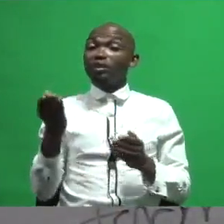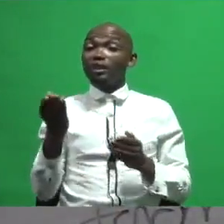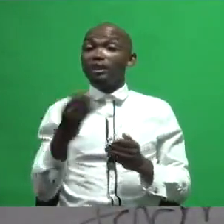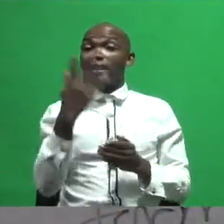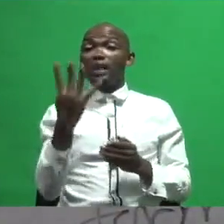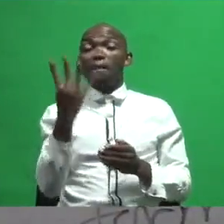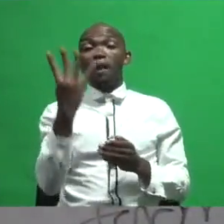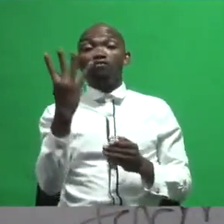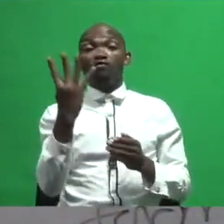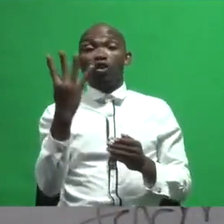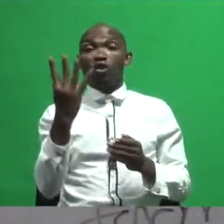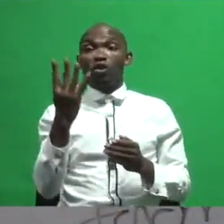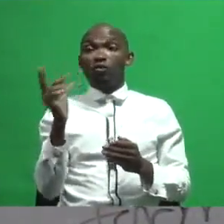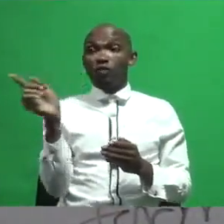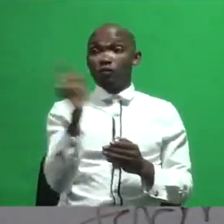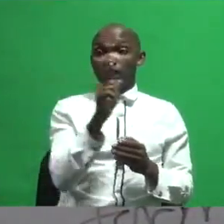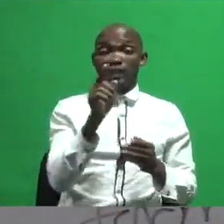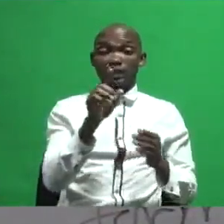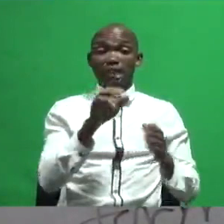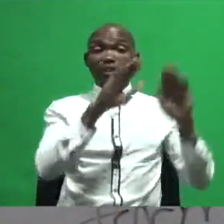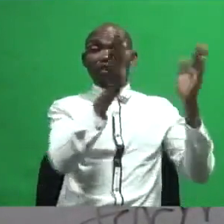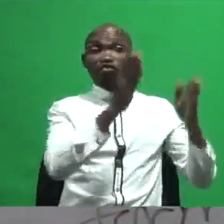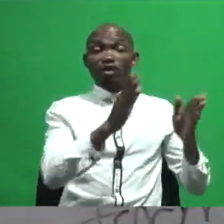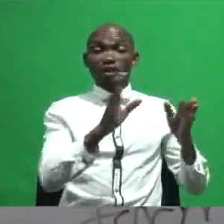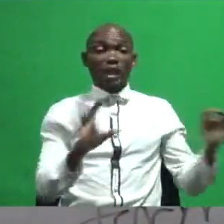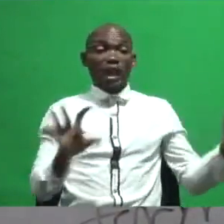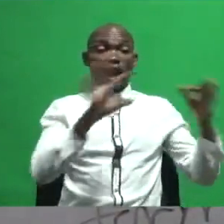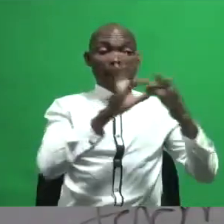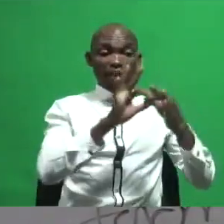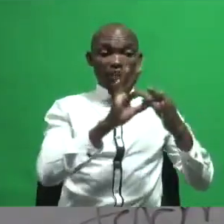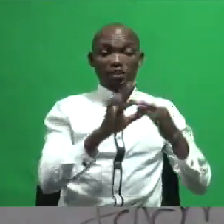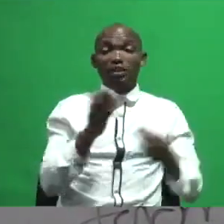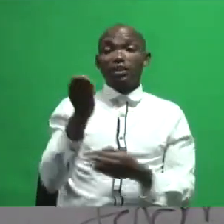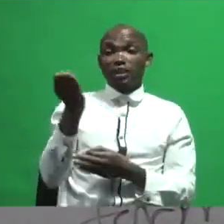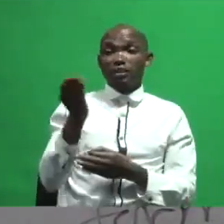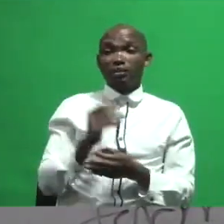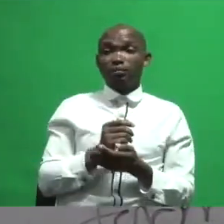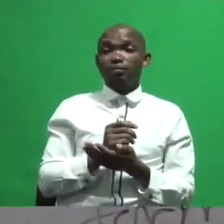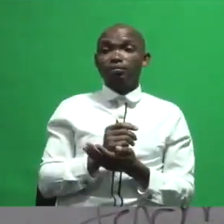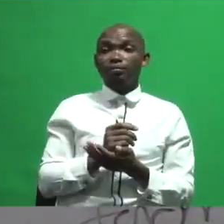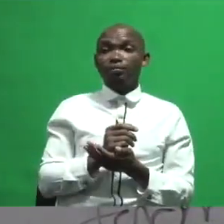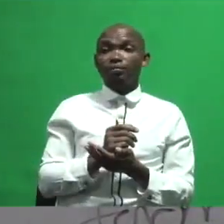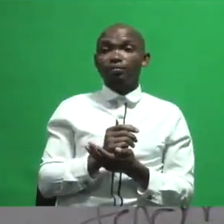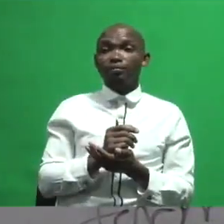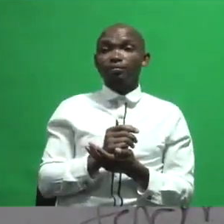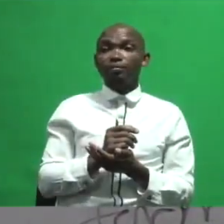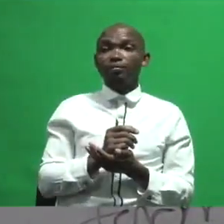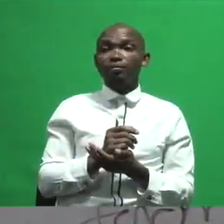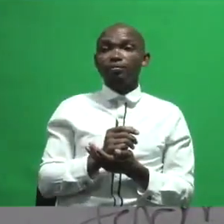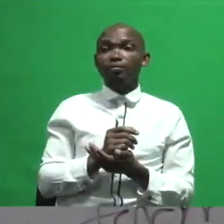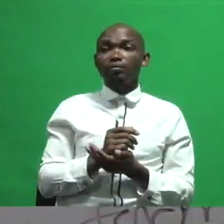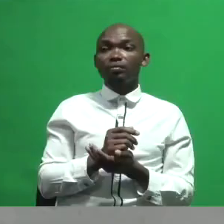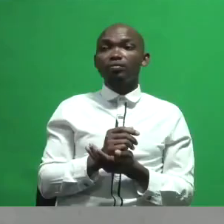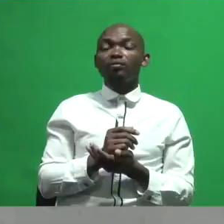This will be carbon number 4 from this structure. I attached here. Oh.